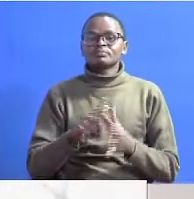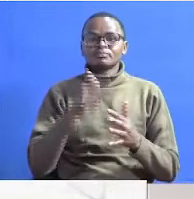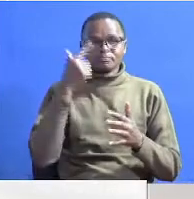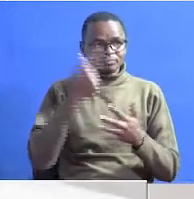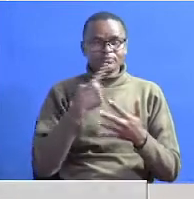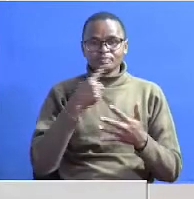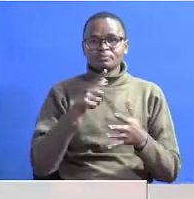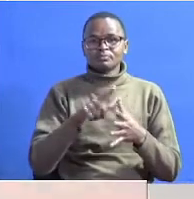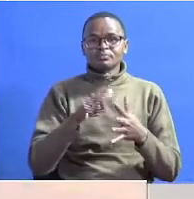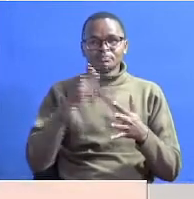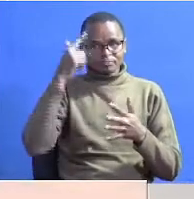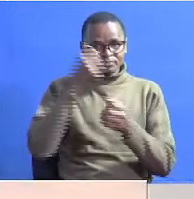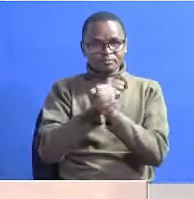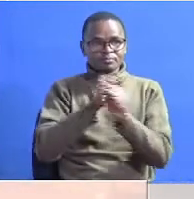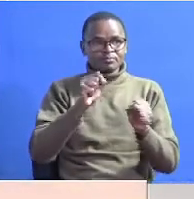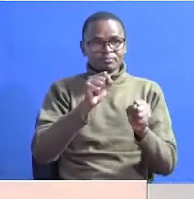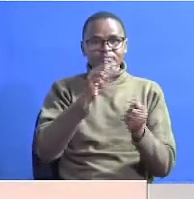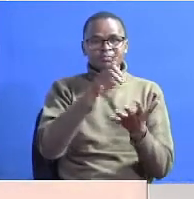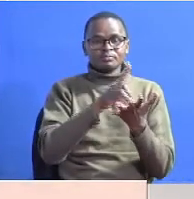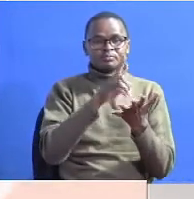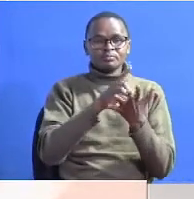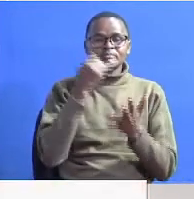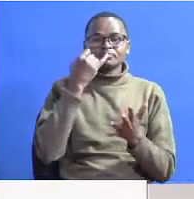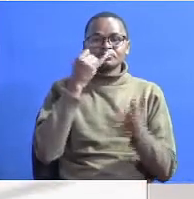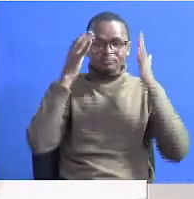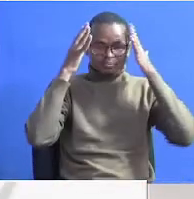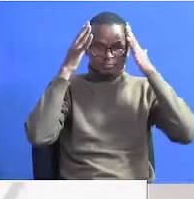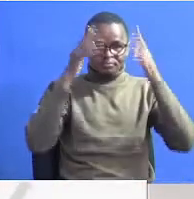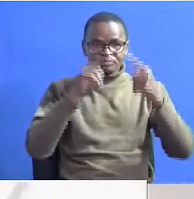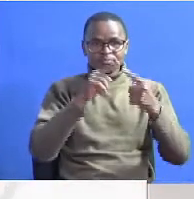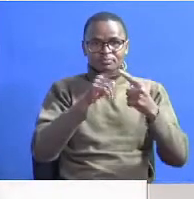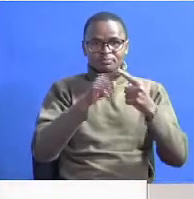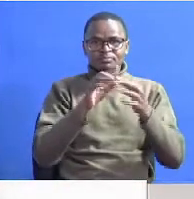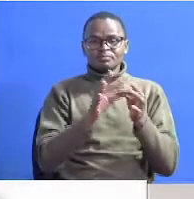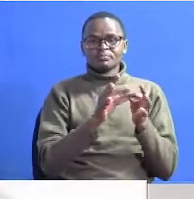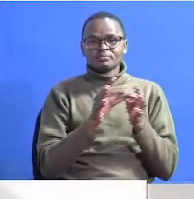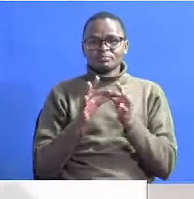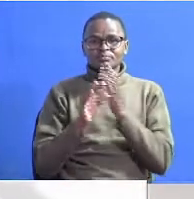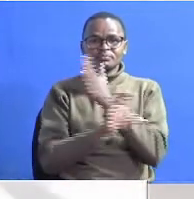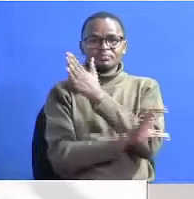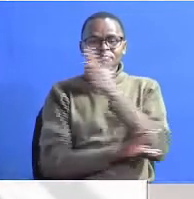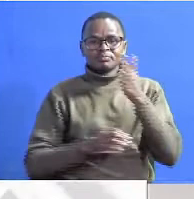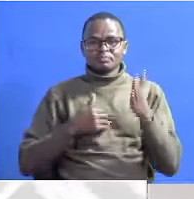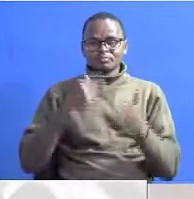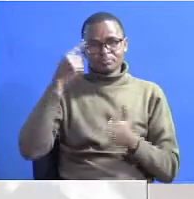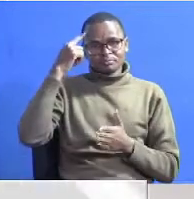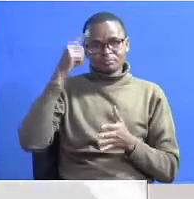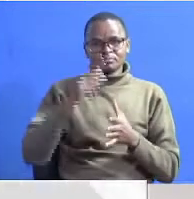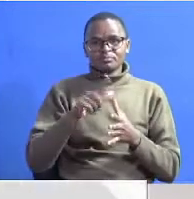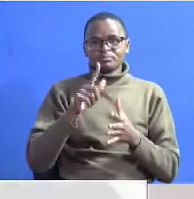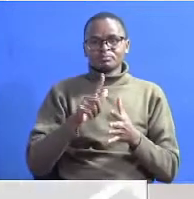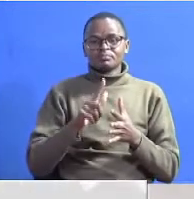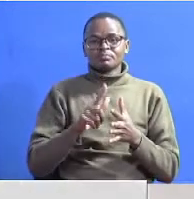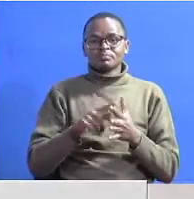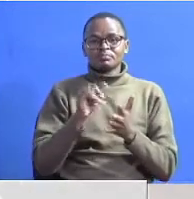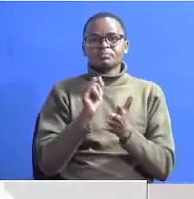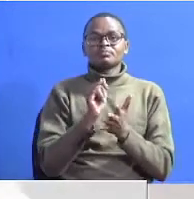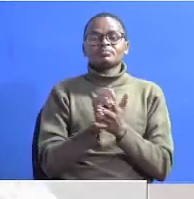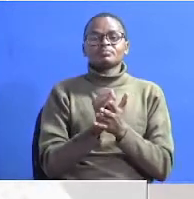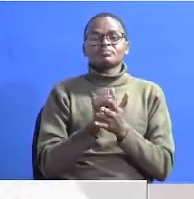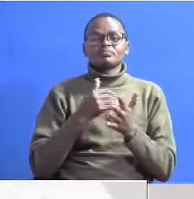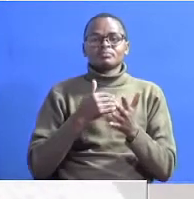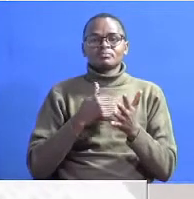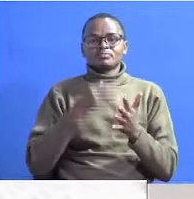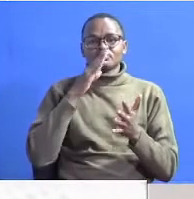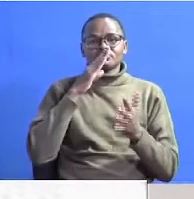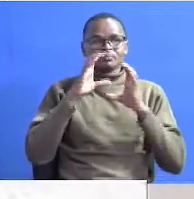that the President-elect Dr. William Ruto is committed to unite this country. We understand this evening that there has